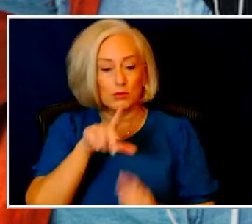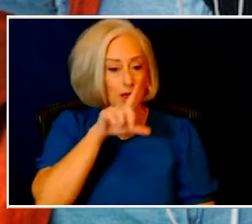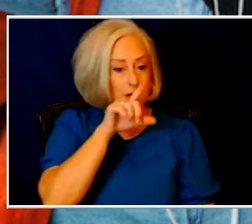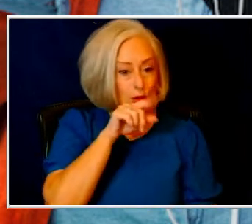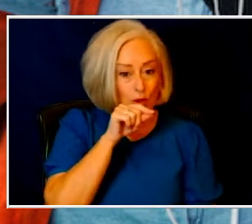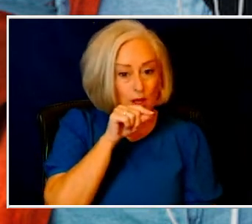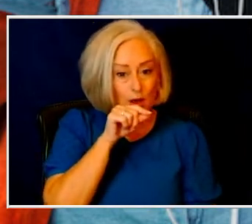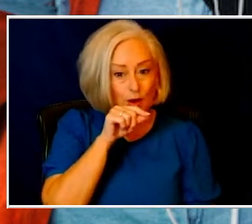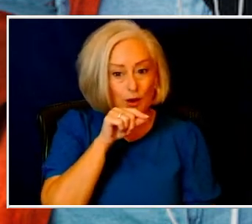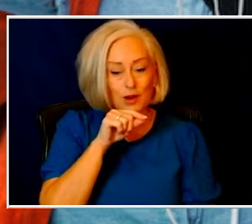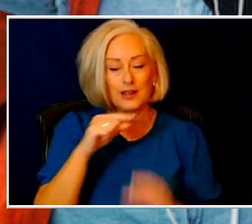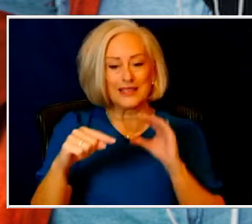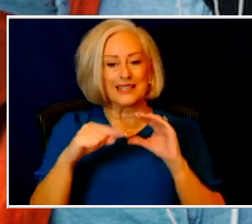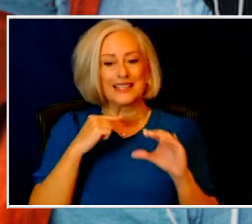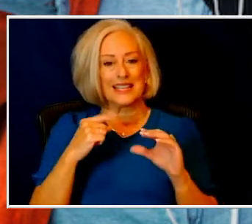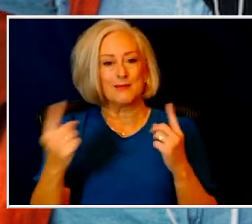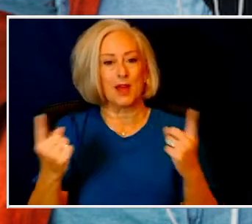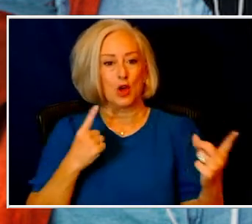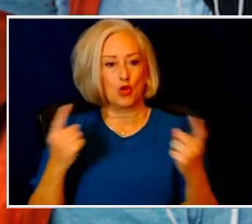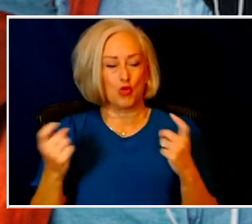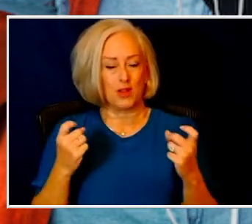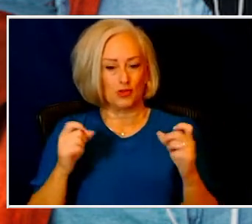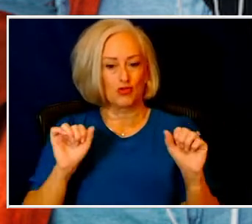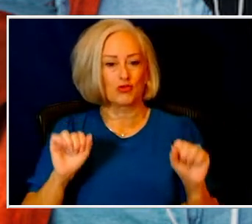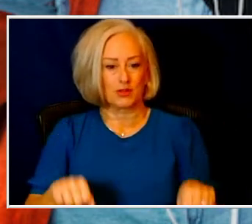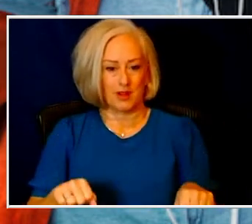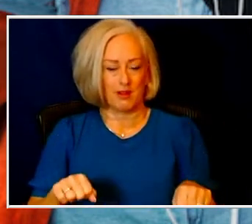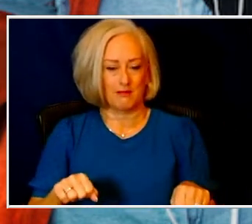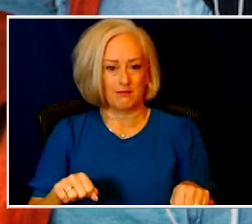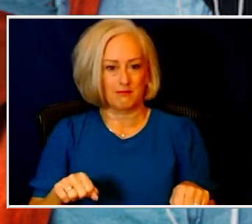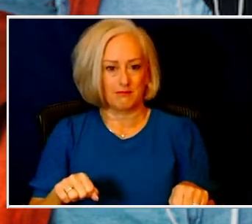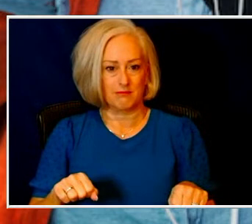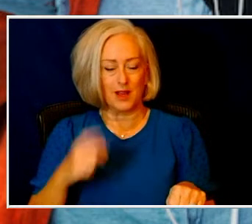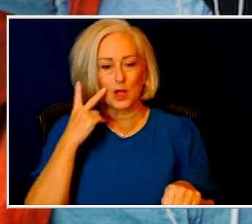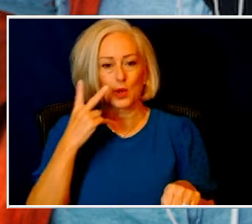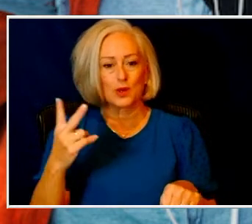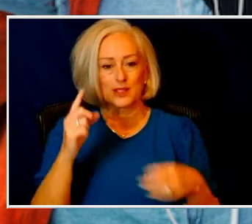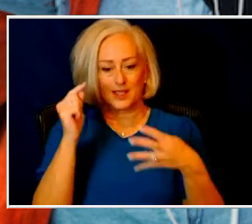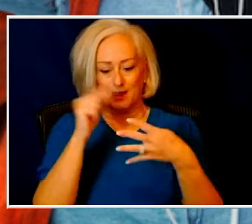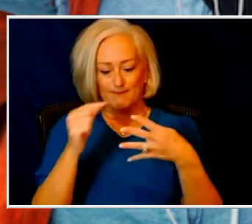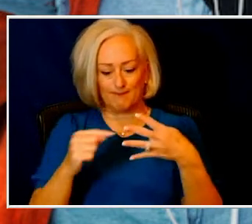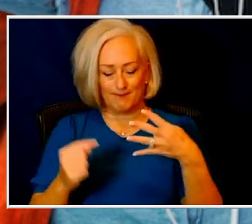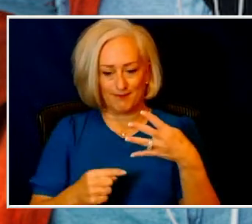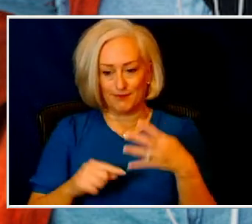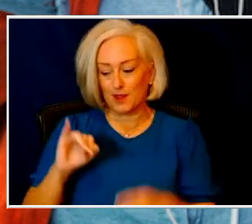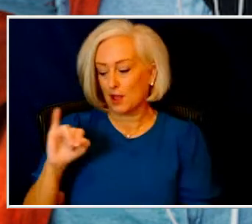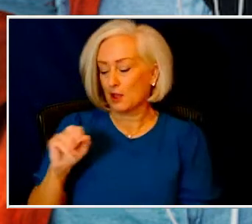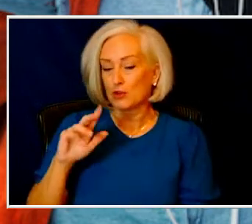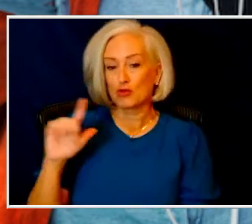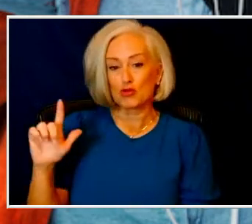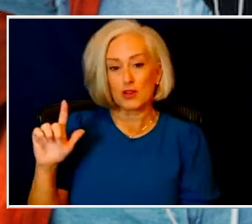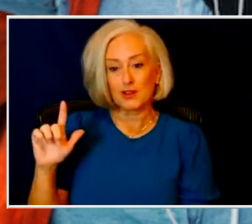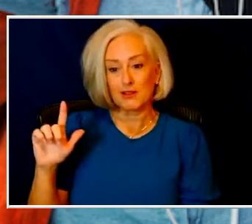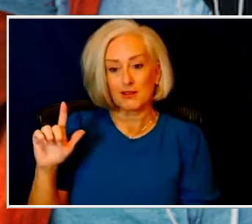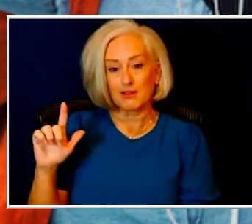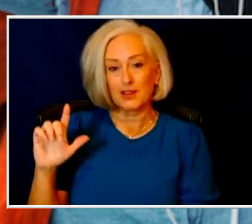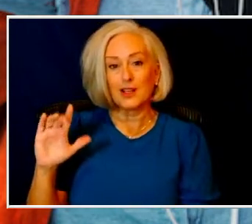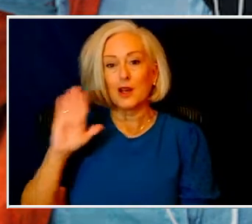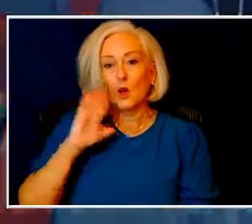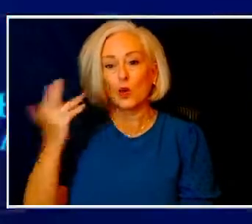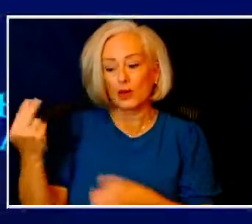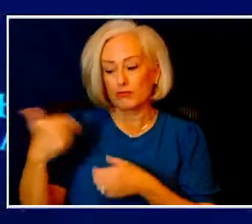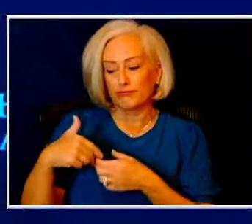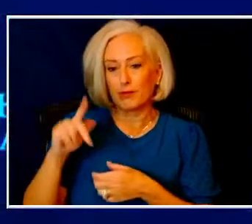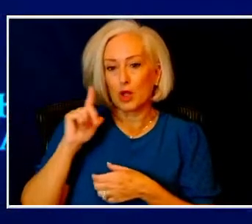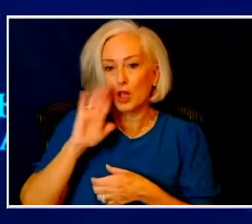News Network, and find links to those right here on your screen. Jill Chadwick will join us a little later with those questions.